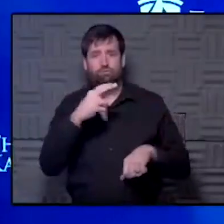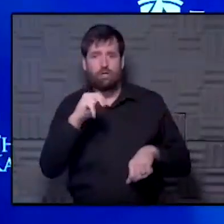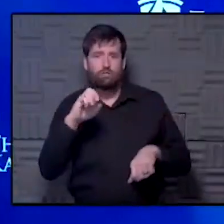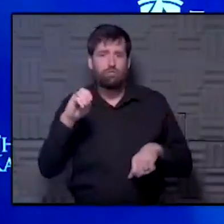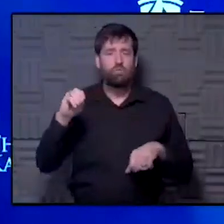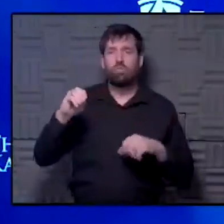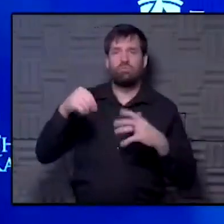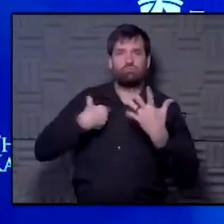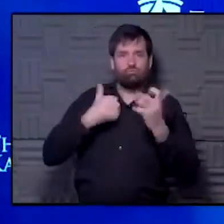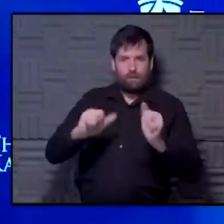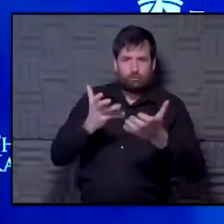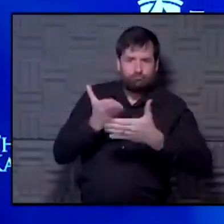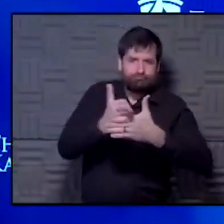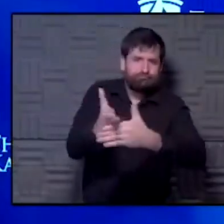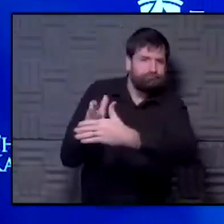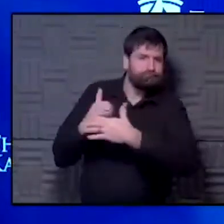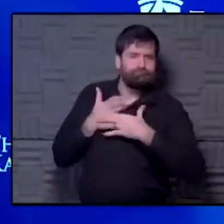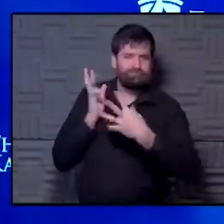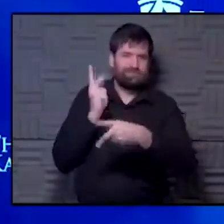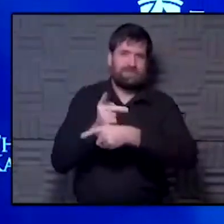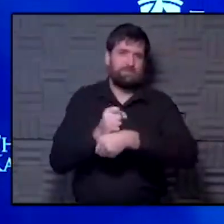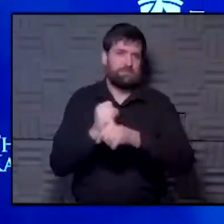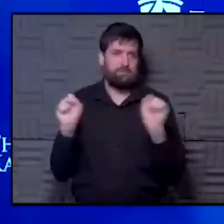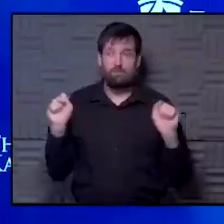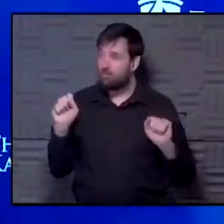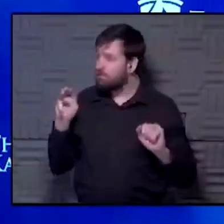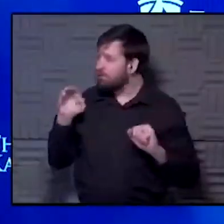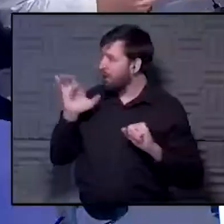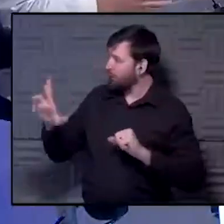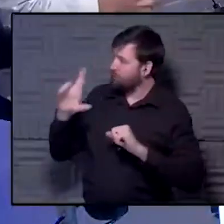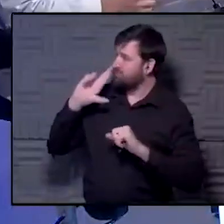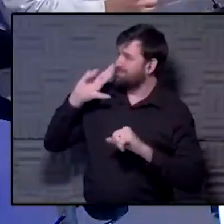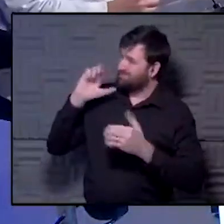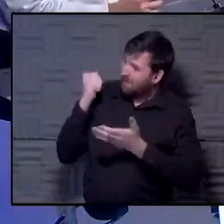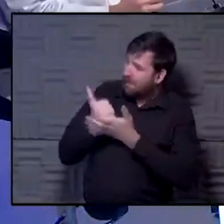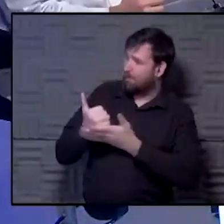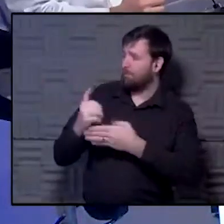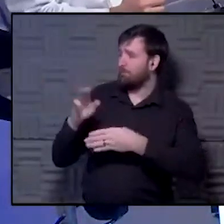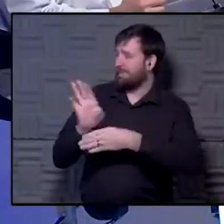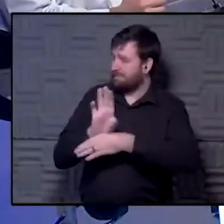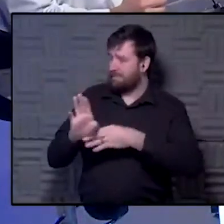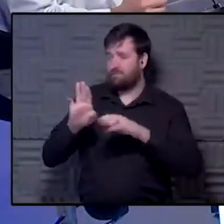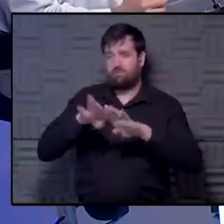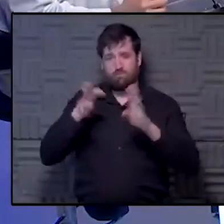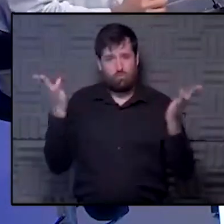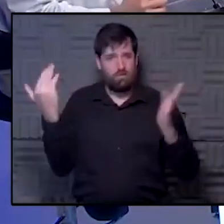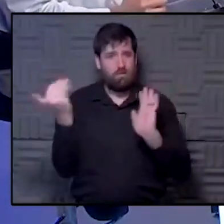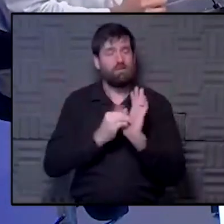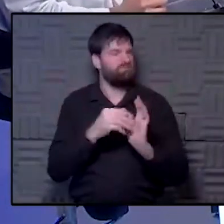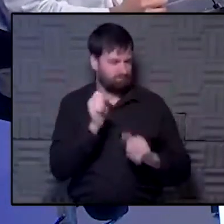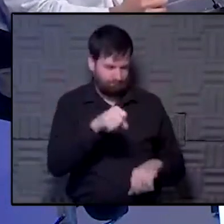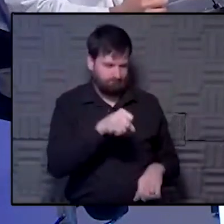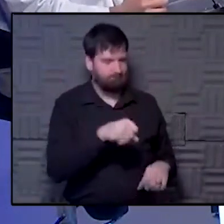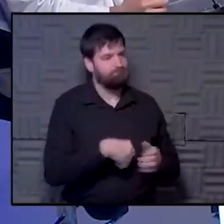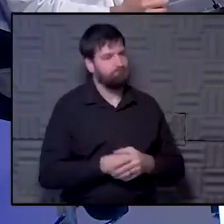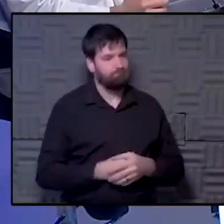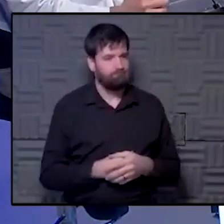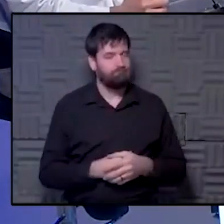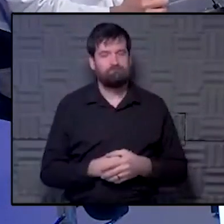to work together to make sure we keep people safe. Because, Mayor, that's what's going to help our businesses. That's what's going to reopen us out. Absolutely. I